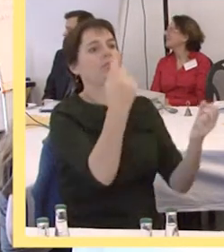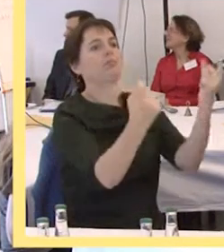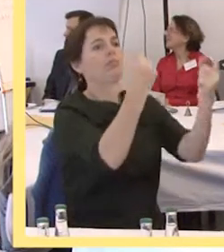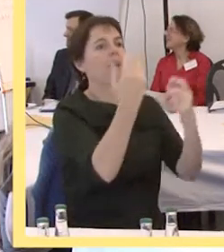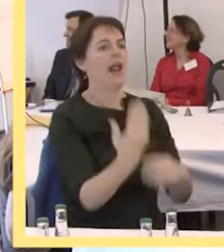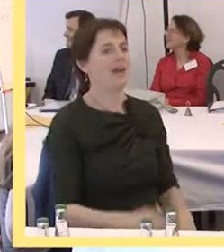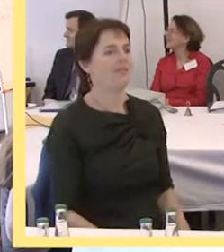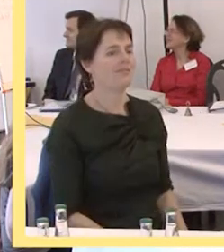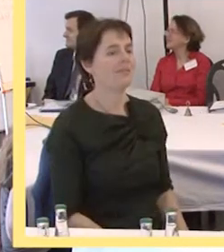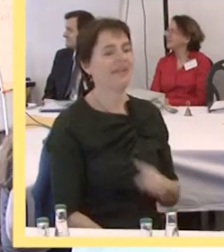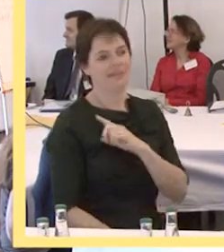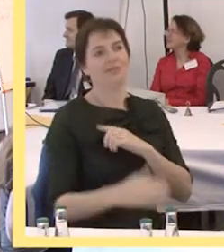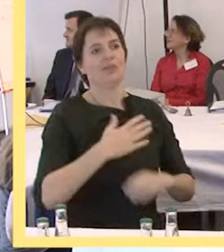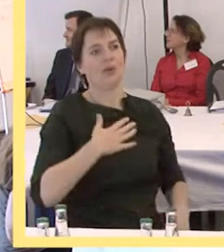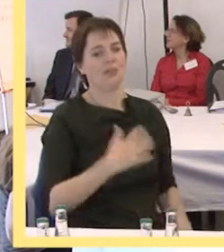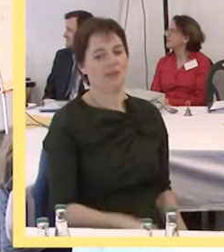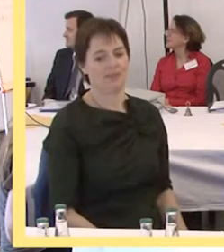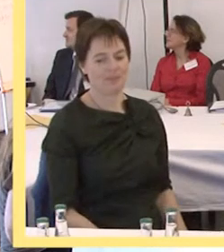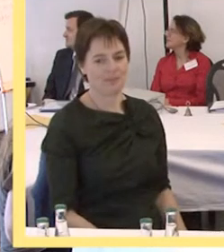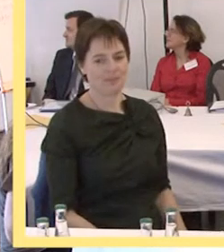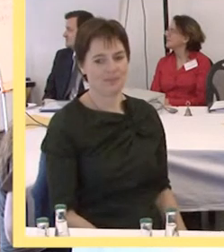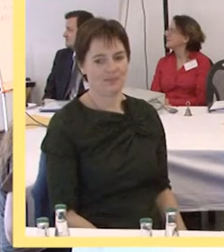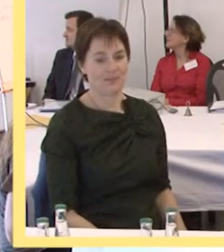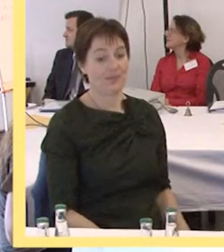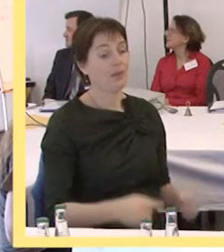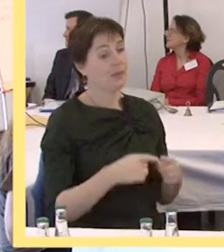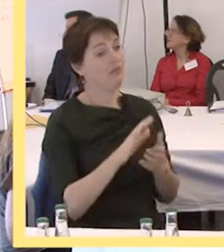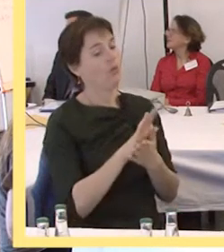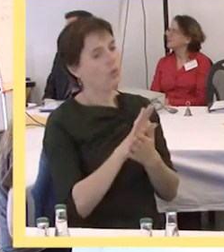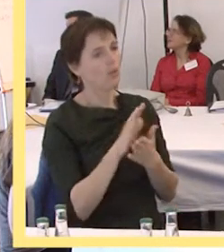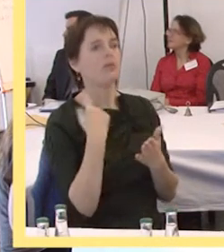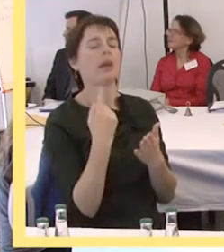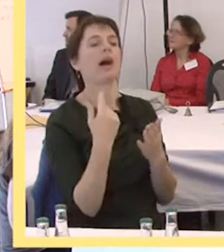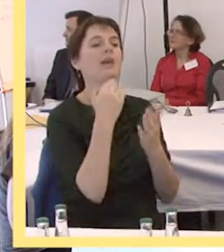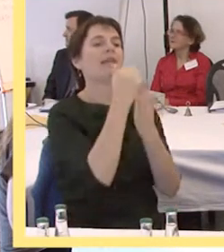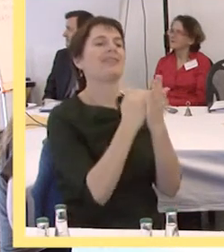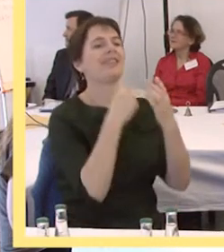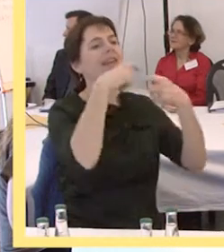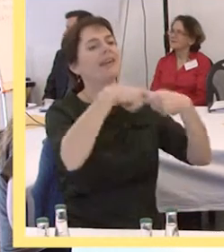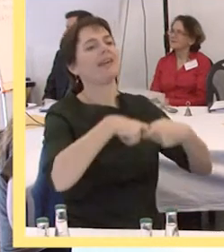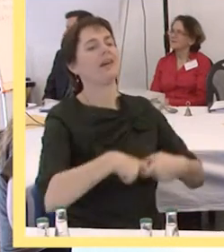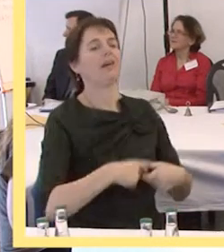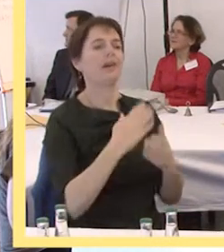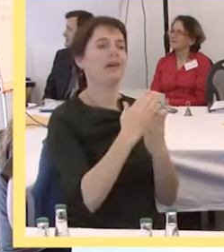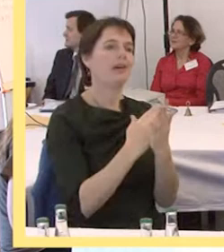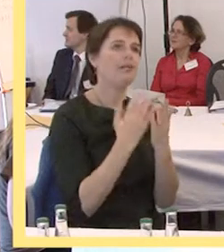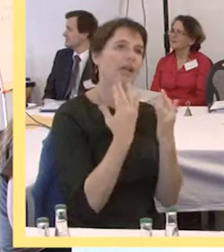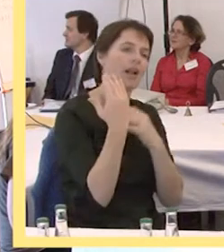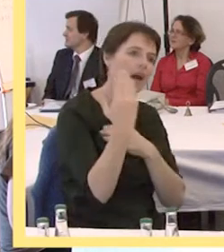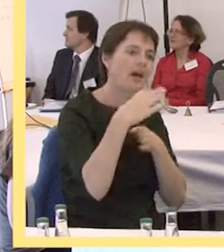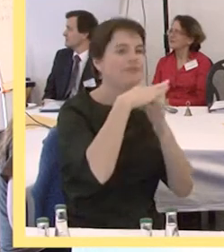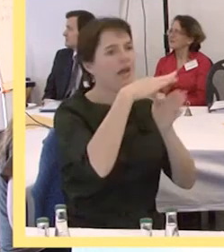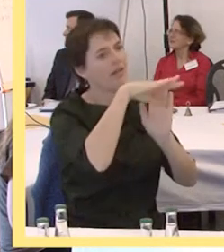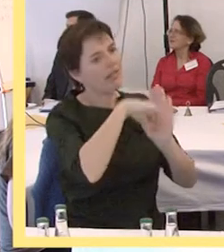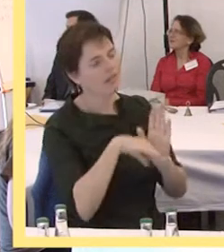Hopefully. So what we provided so far is a linked list of guidelines and handbooks. So where can